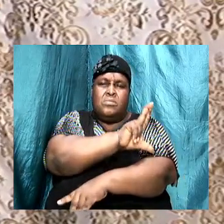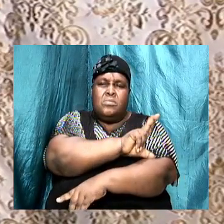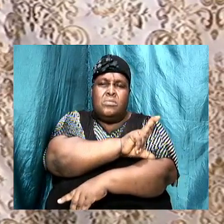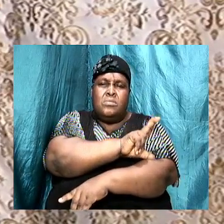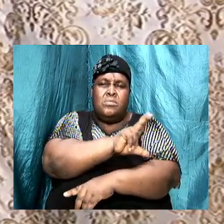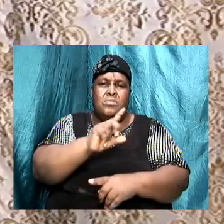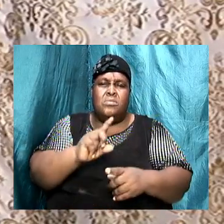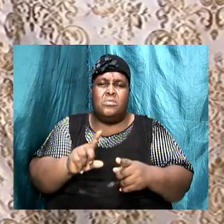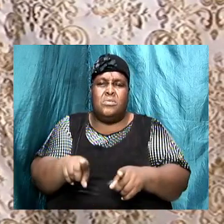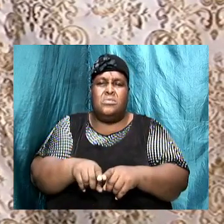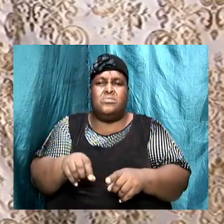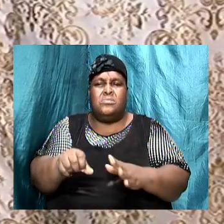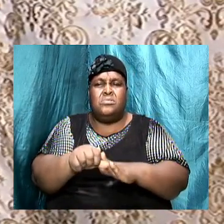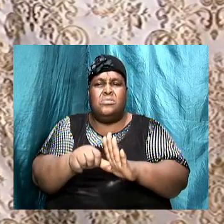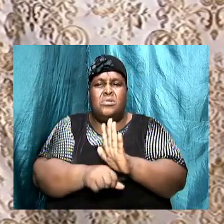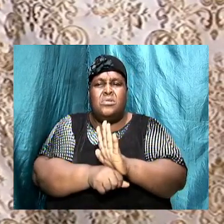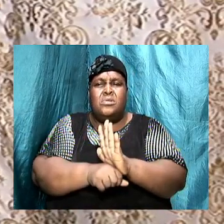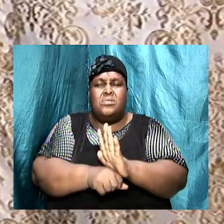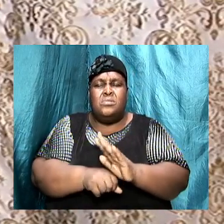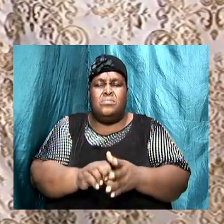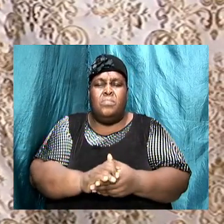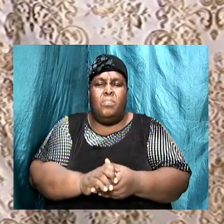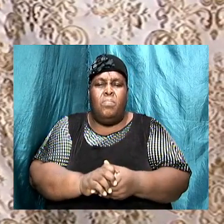to the scripture. And we said that